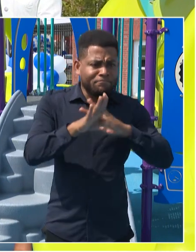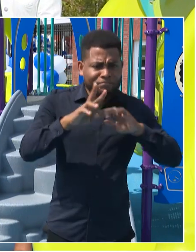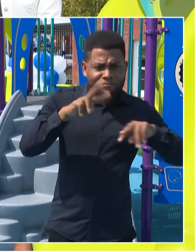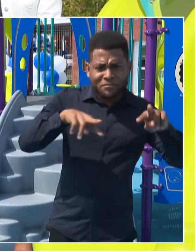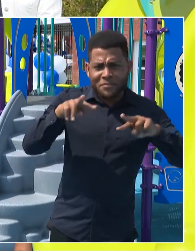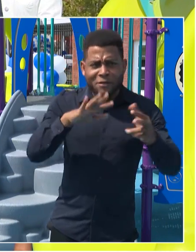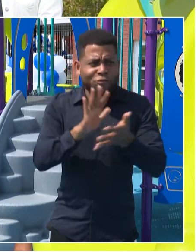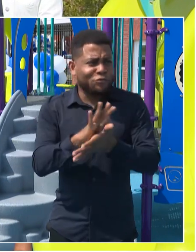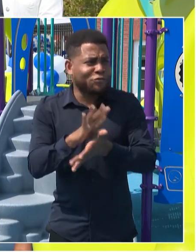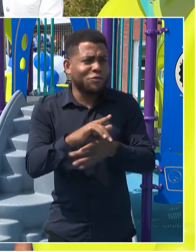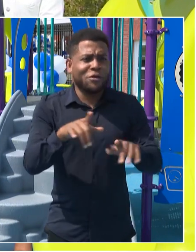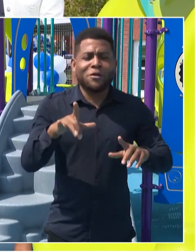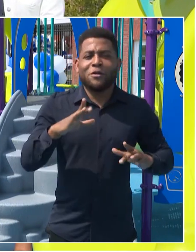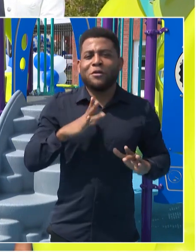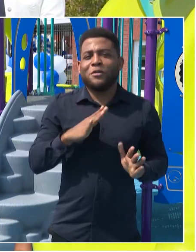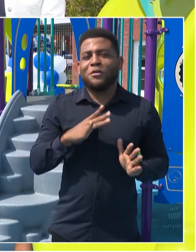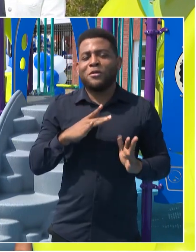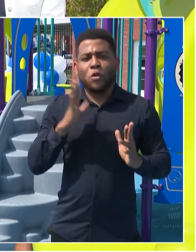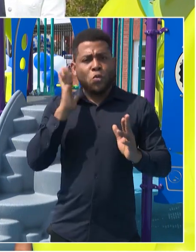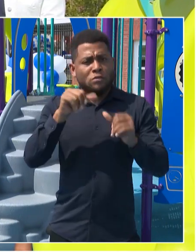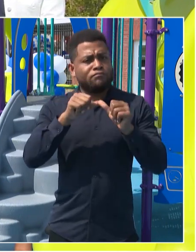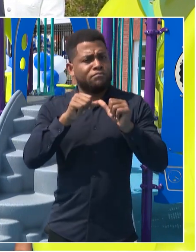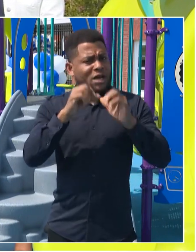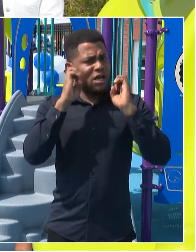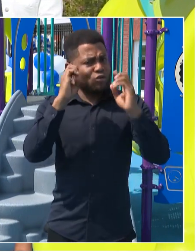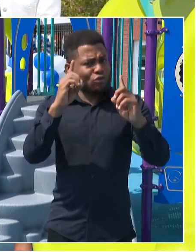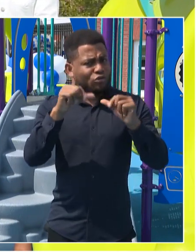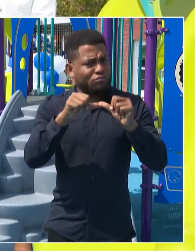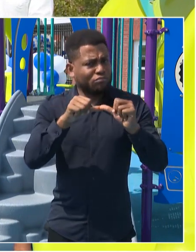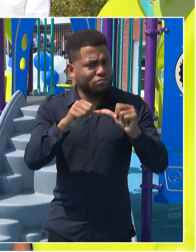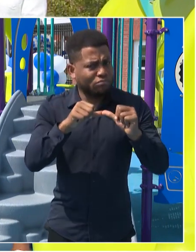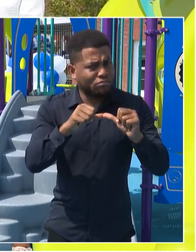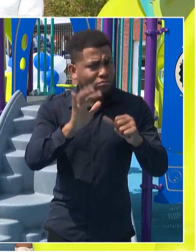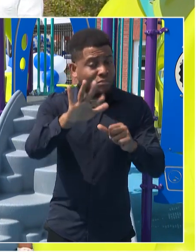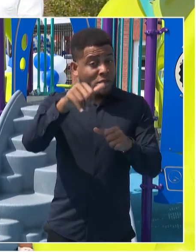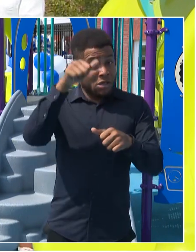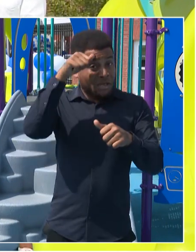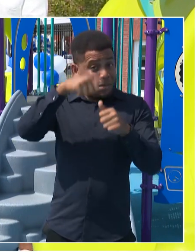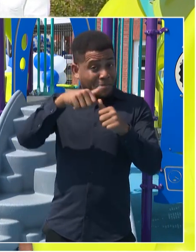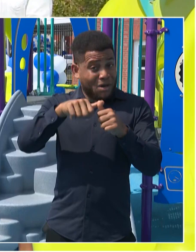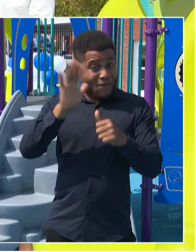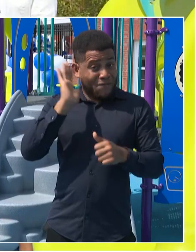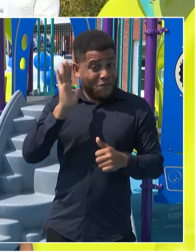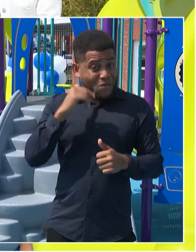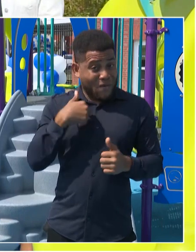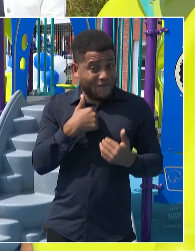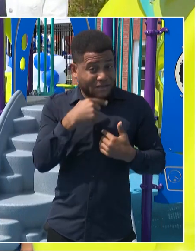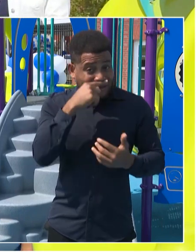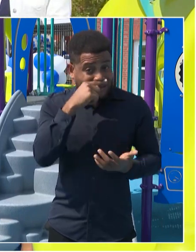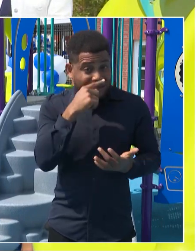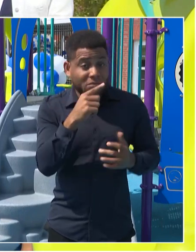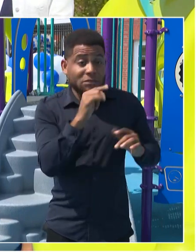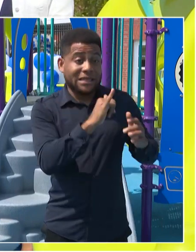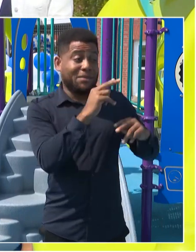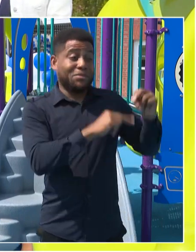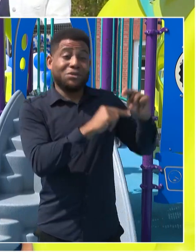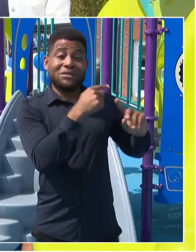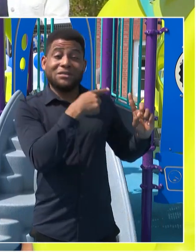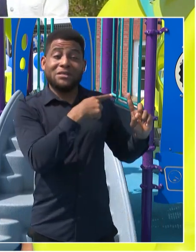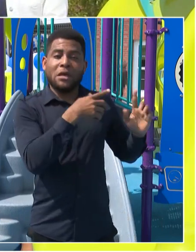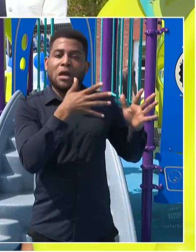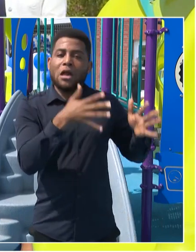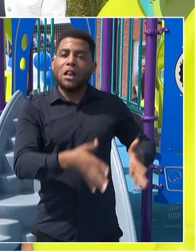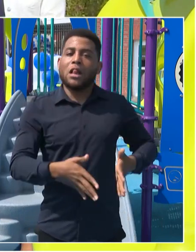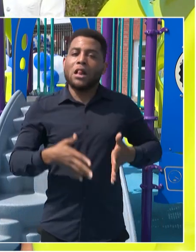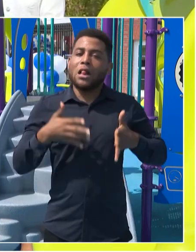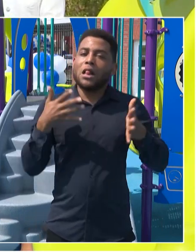generations to come. I remember walking past this site as a kid. It was abandoned for many years. We thought it would become a condo. While condos and housing are fine, I think education is